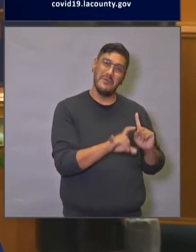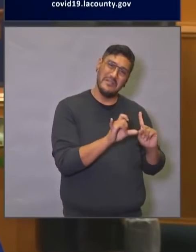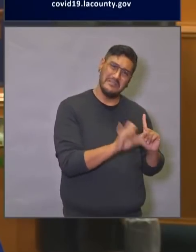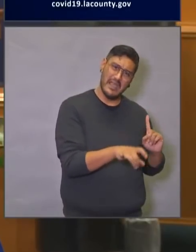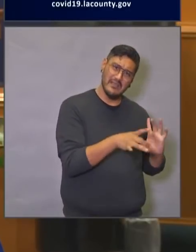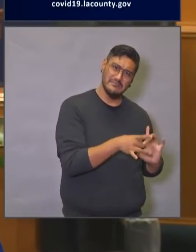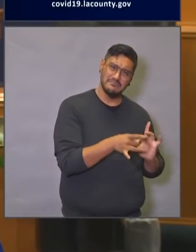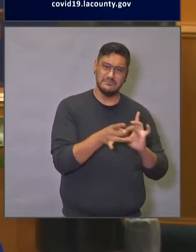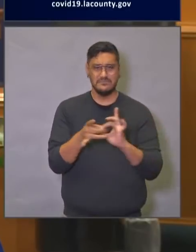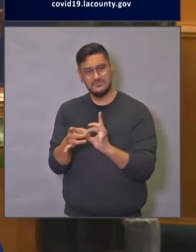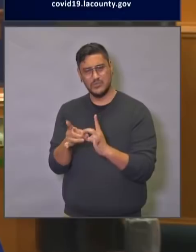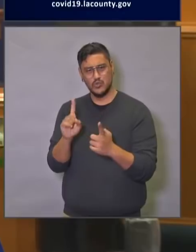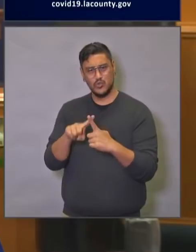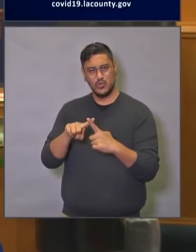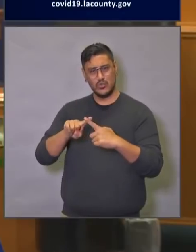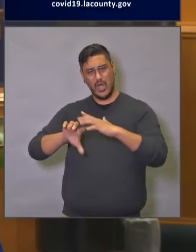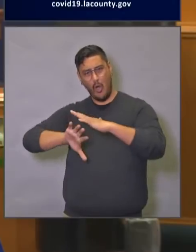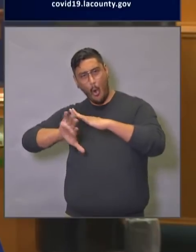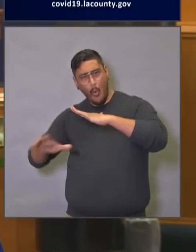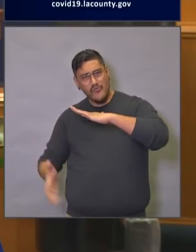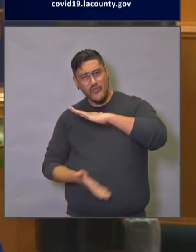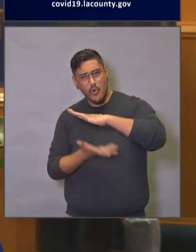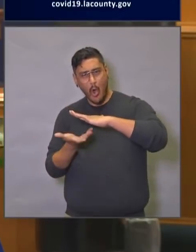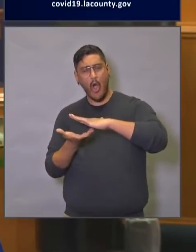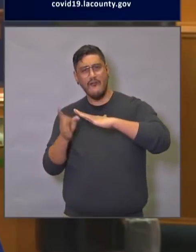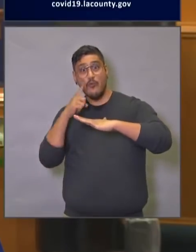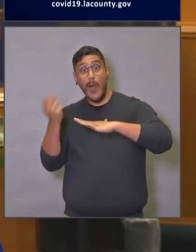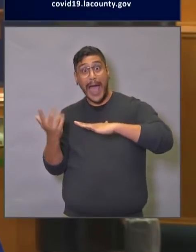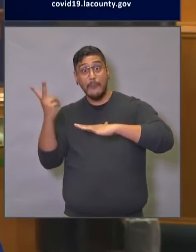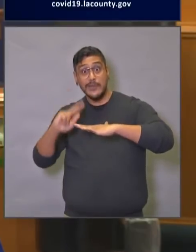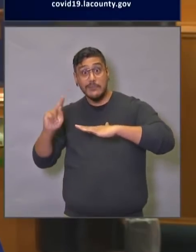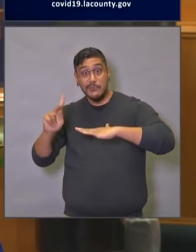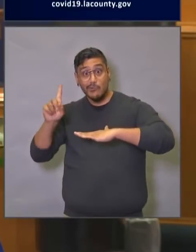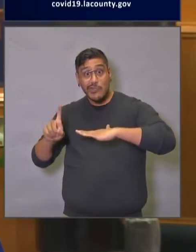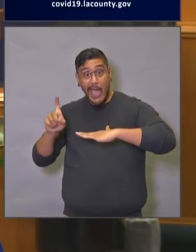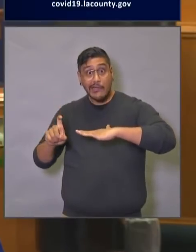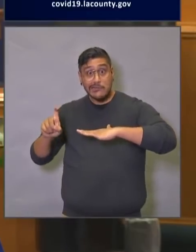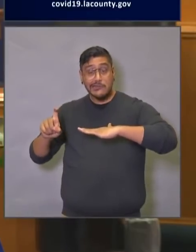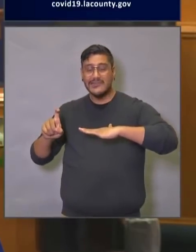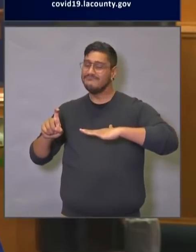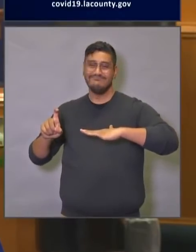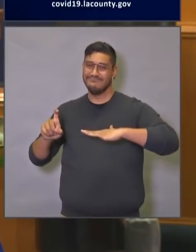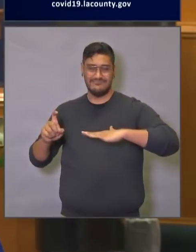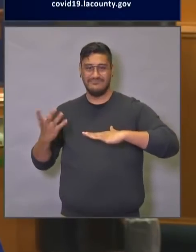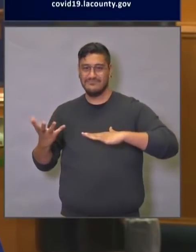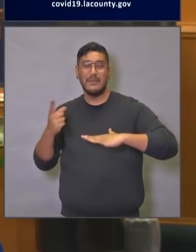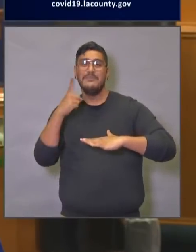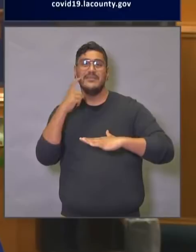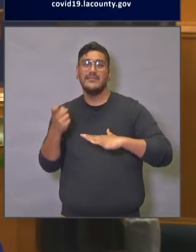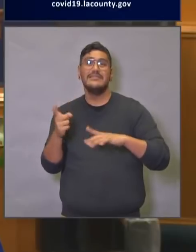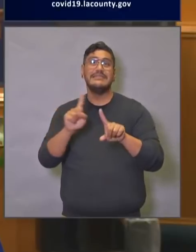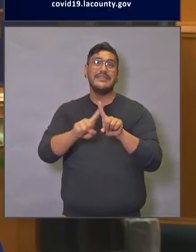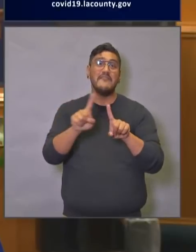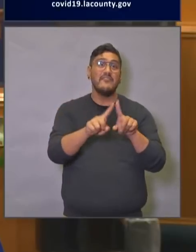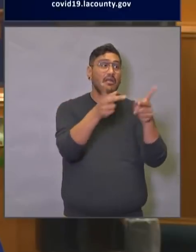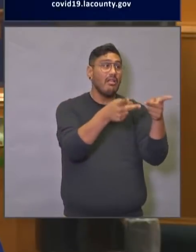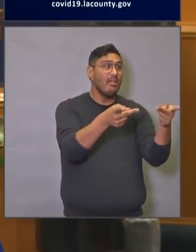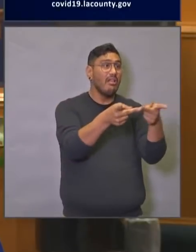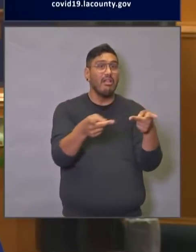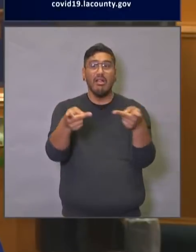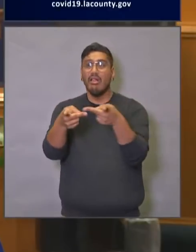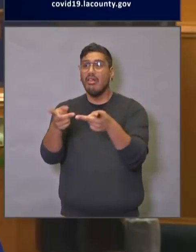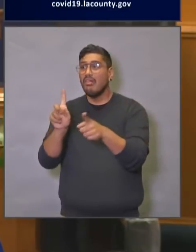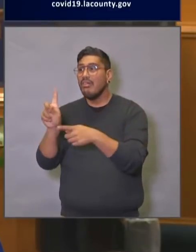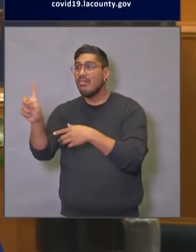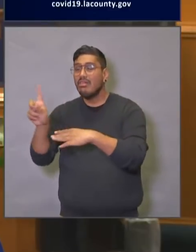the denominator of how many homeless people have been tested, because they show up in many different places to get tested, and in not all of